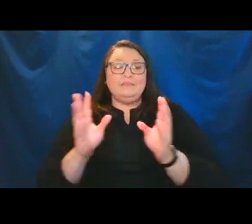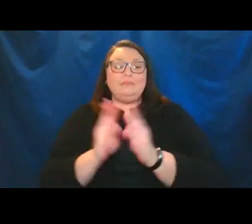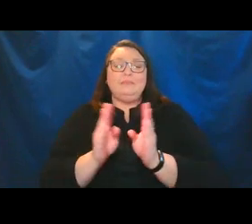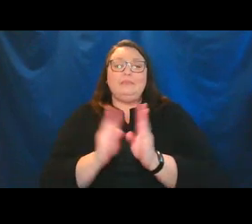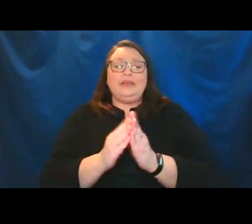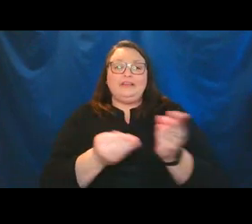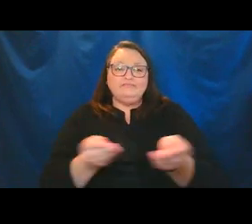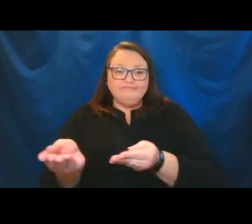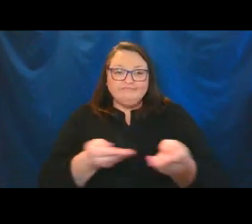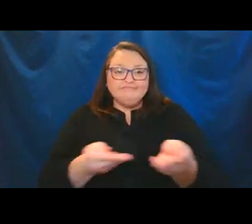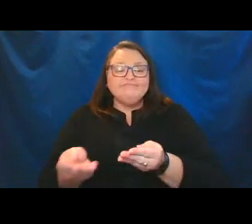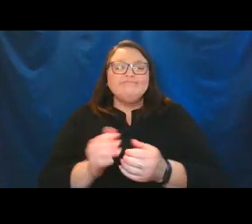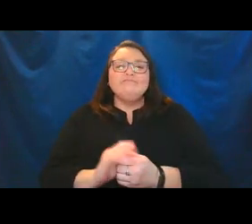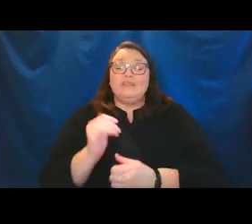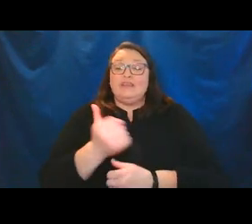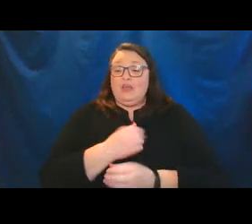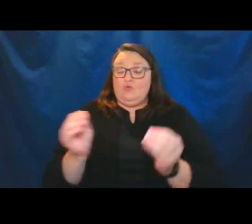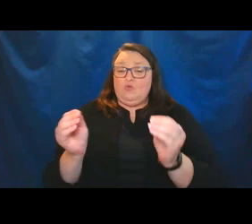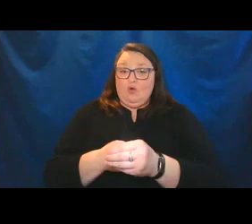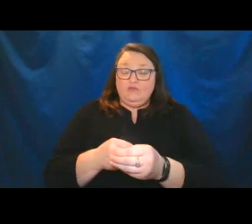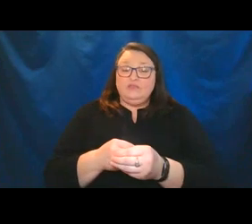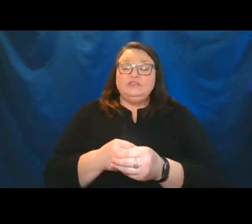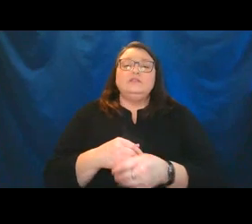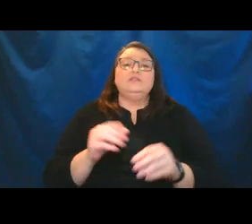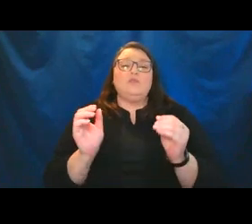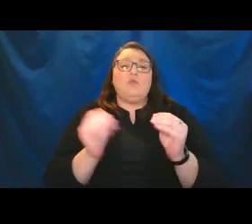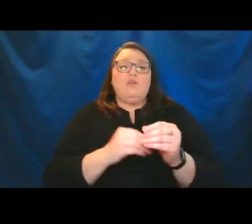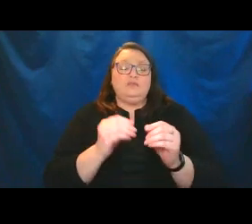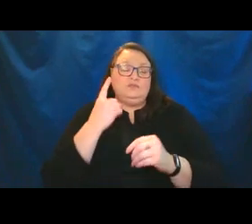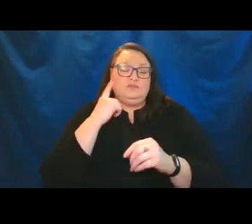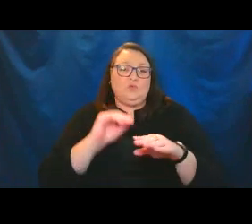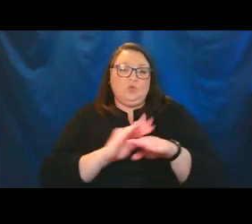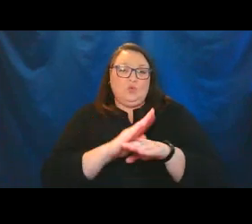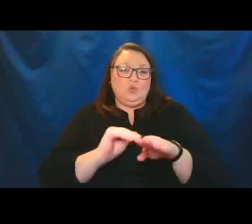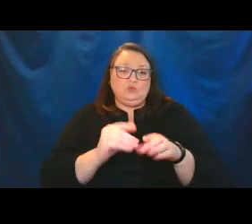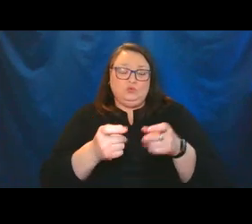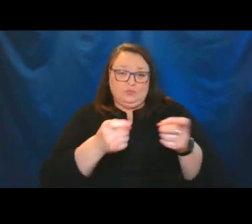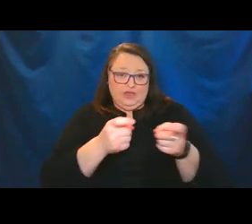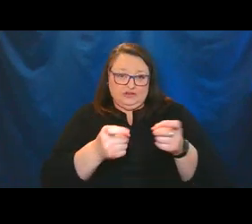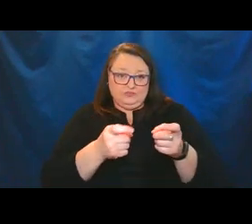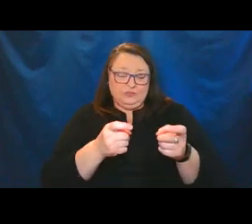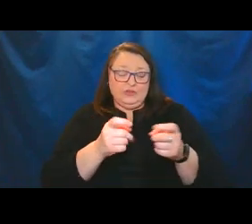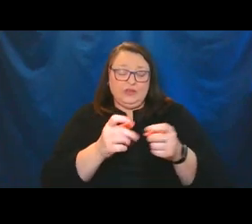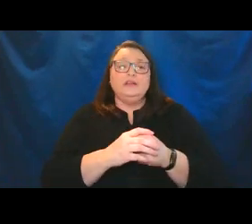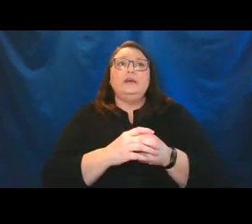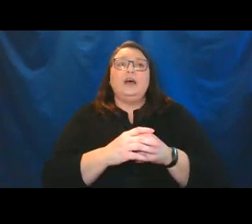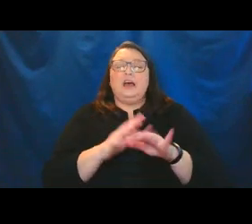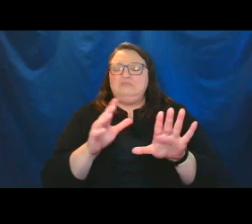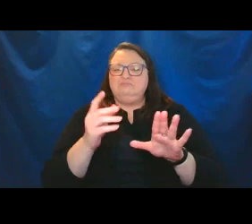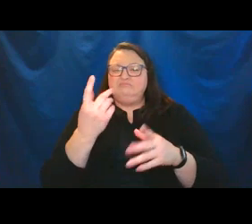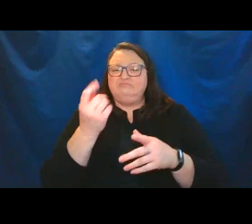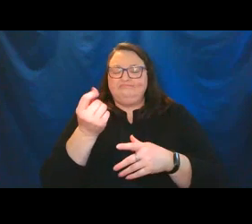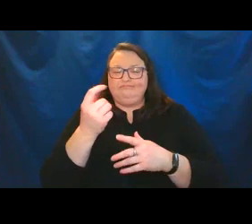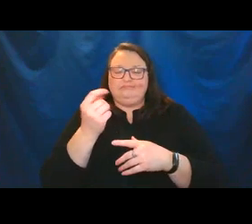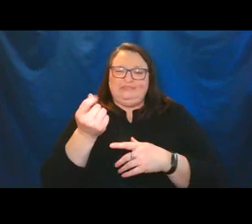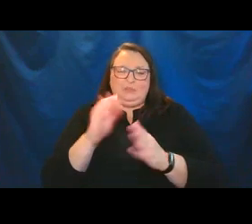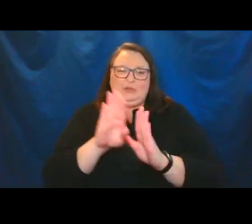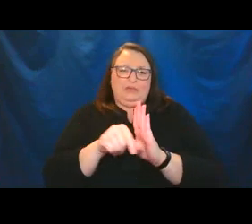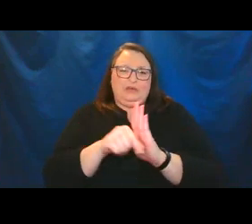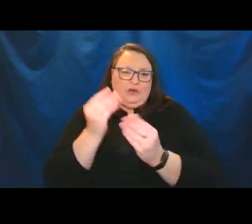So our office, with the Office for Coastal Management, um, and just to put it into context, we manage what's called the